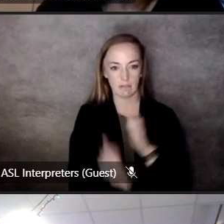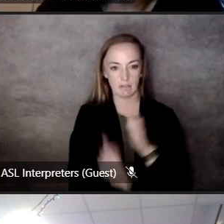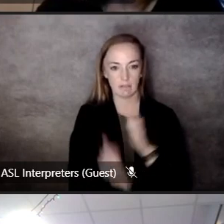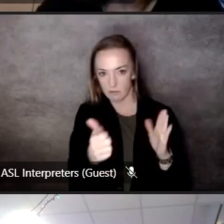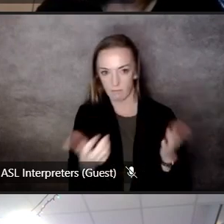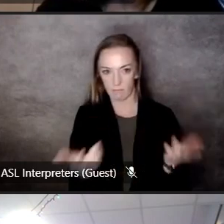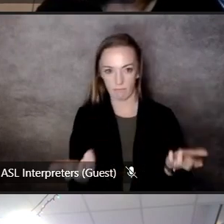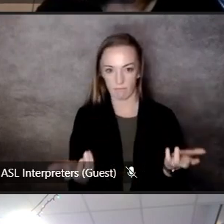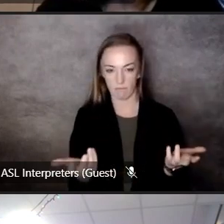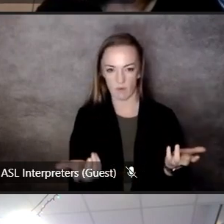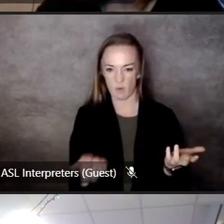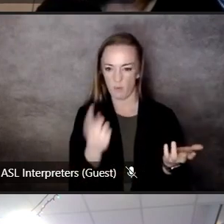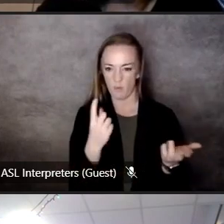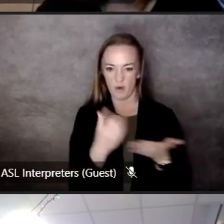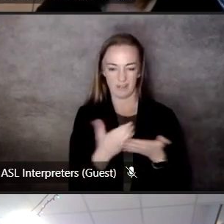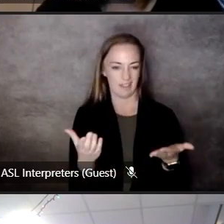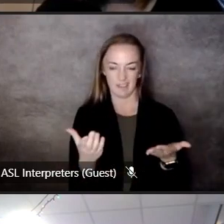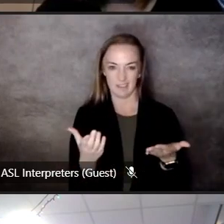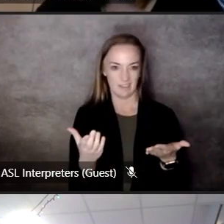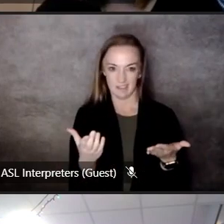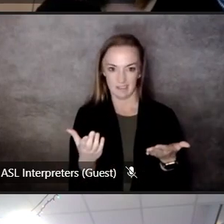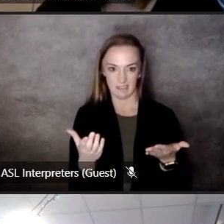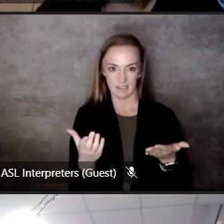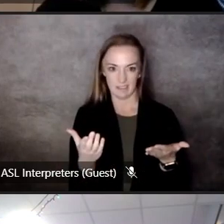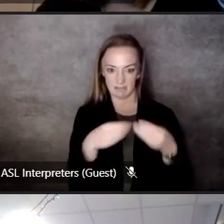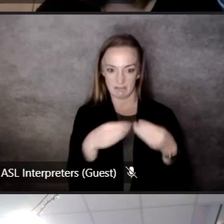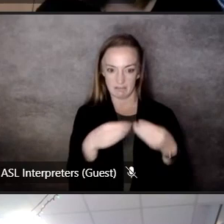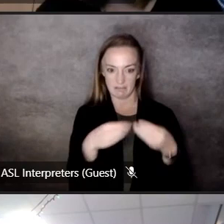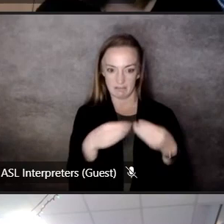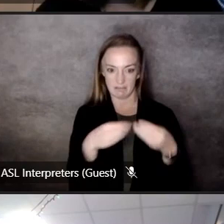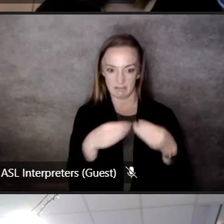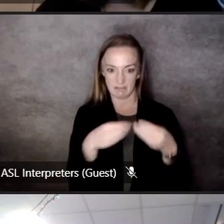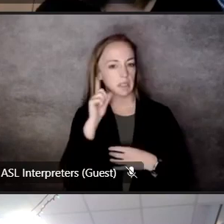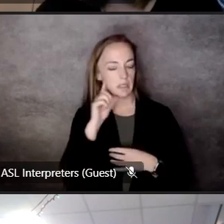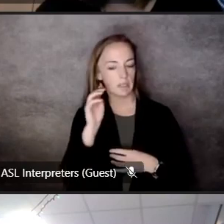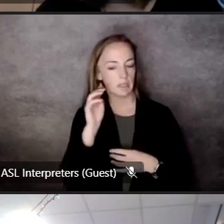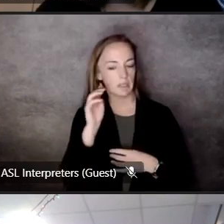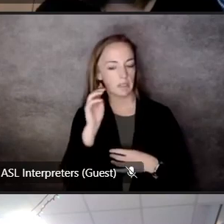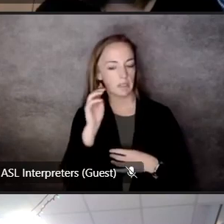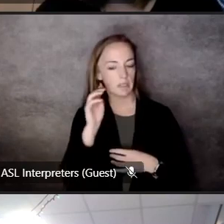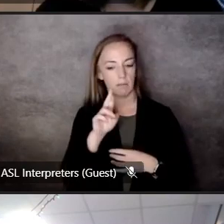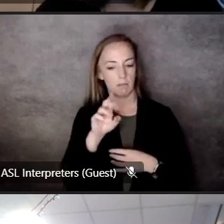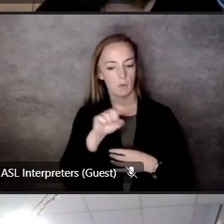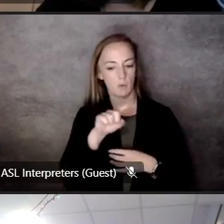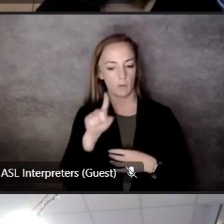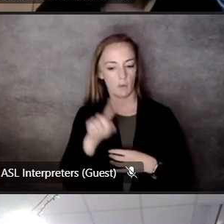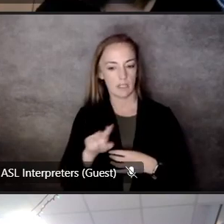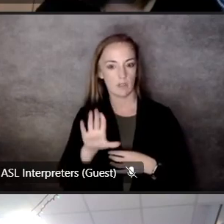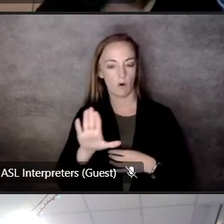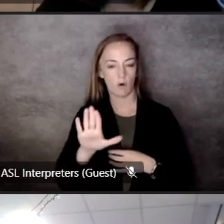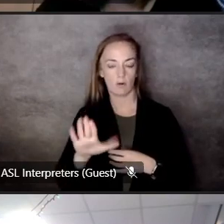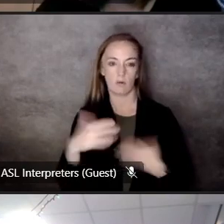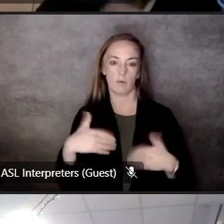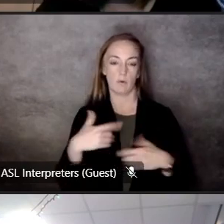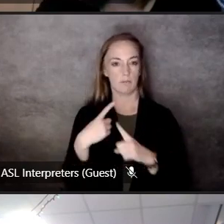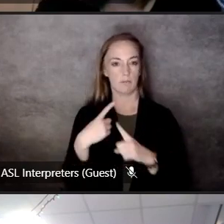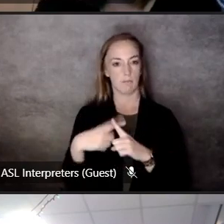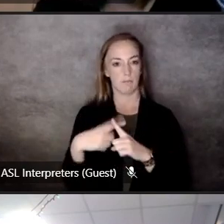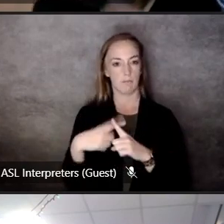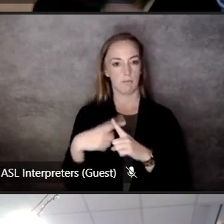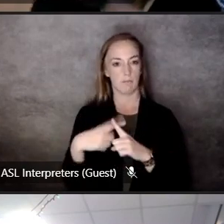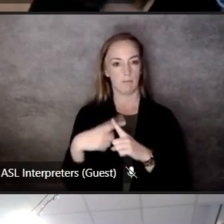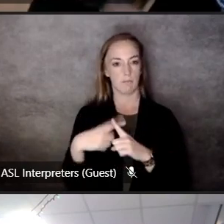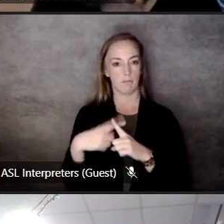so, in listening to Ms. Perez and her extremely positive message of why